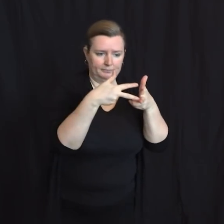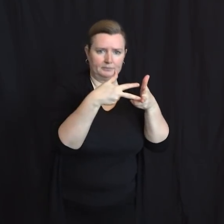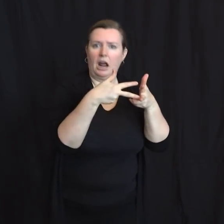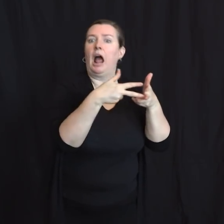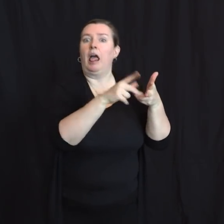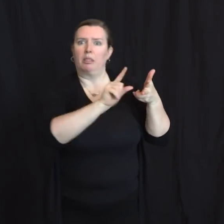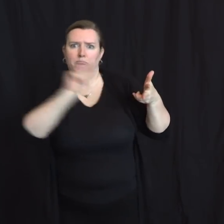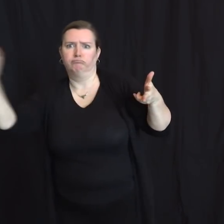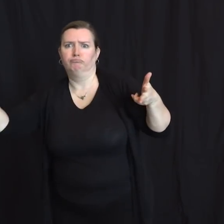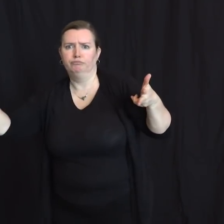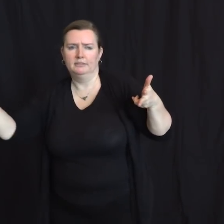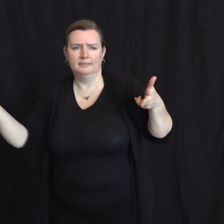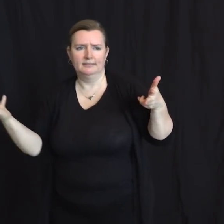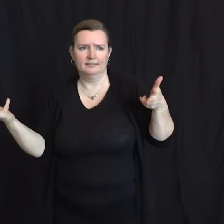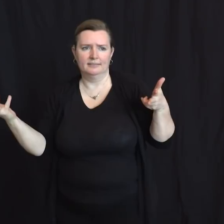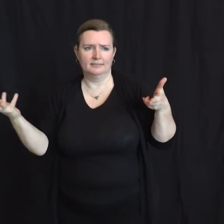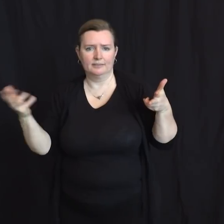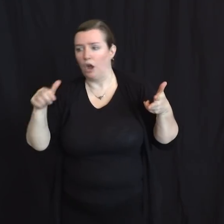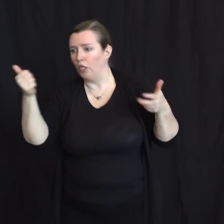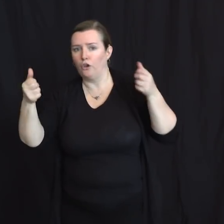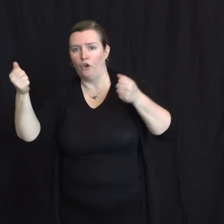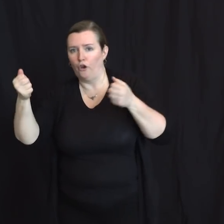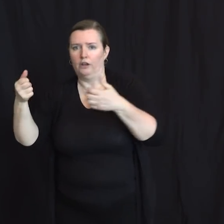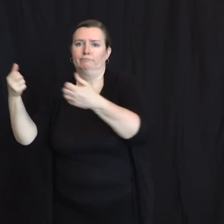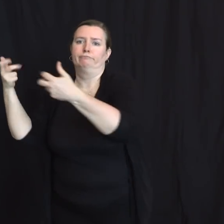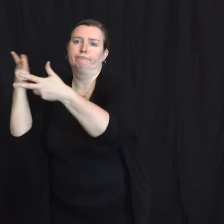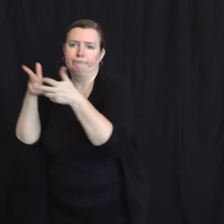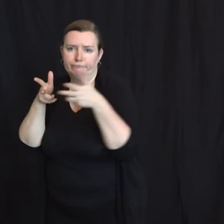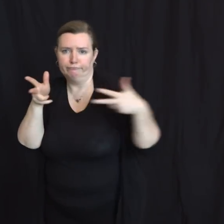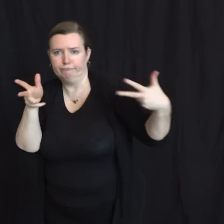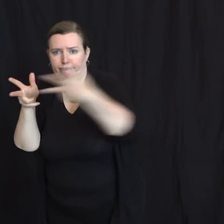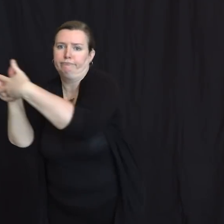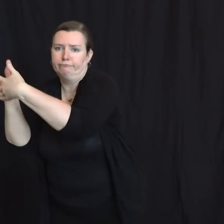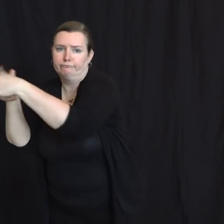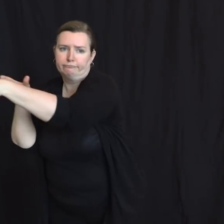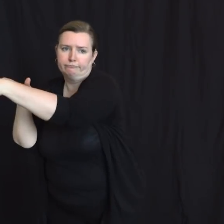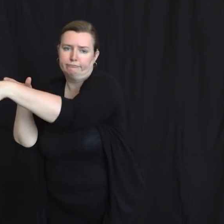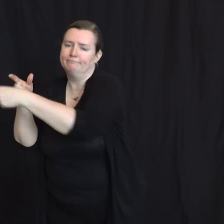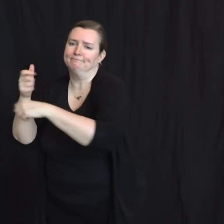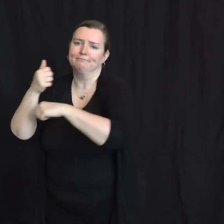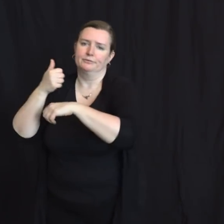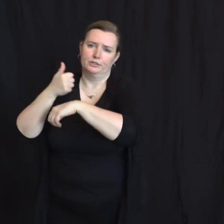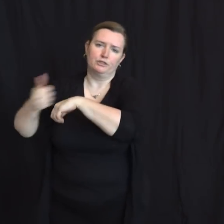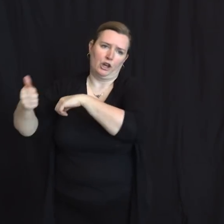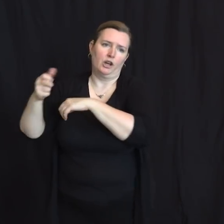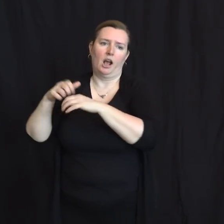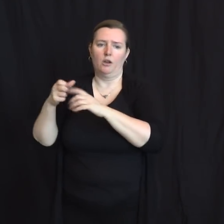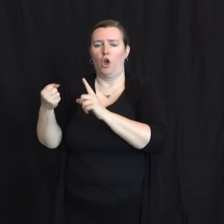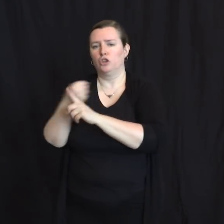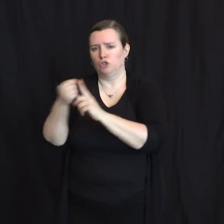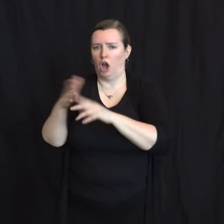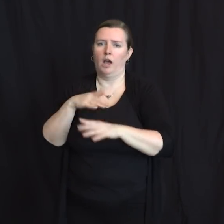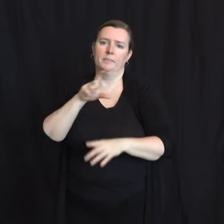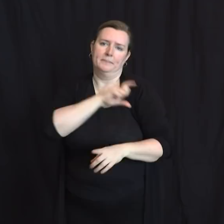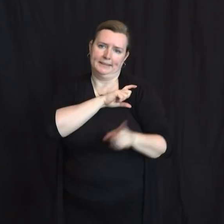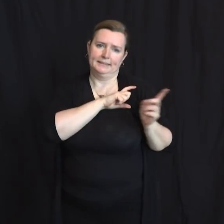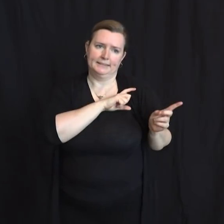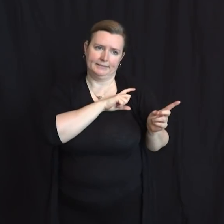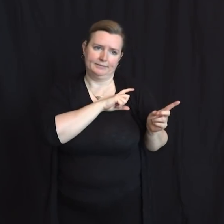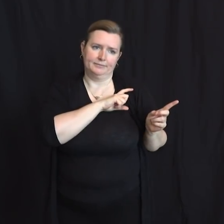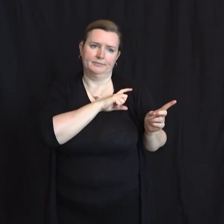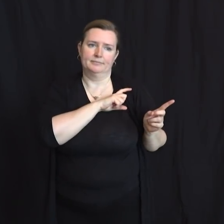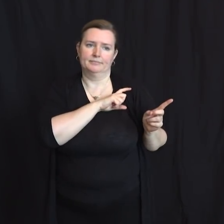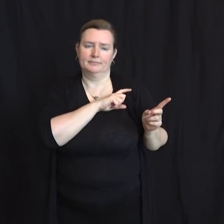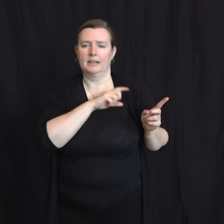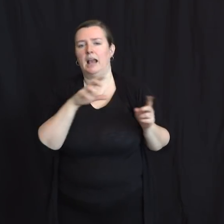an occupied police vehicle. He was subsequently charged with aggravated assault on a law enforcement officer, trespass, resisting